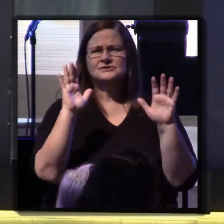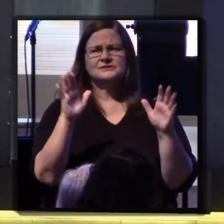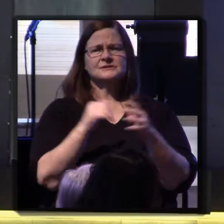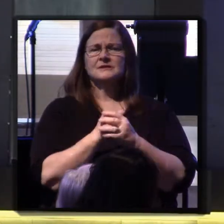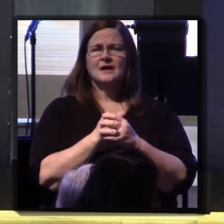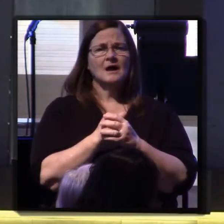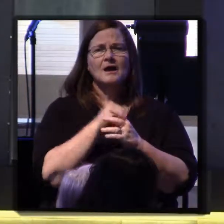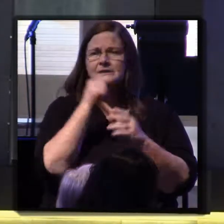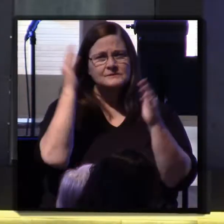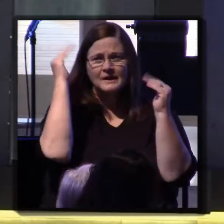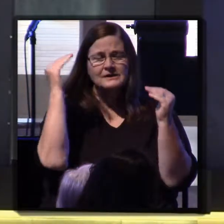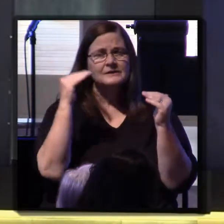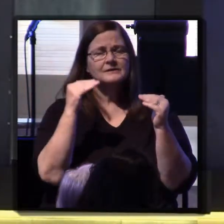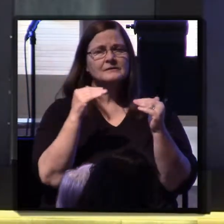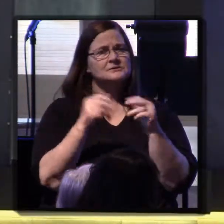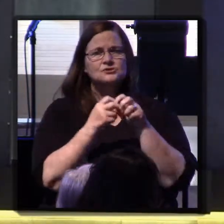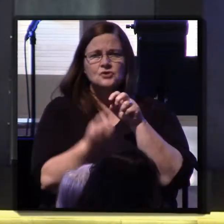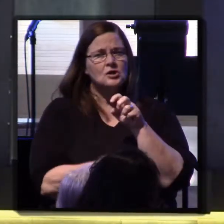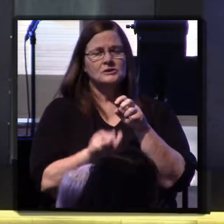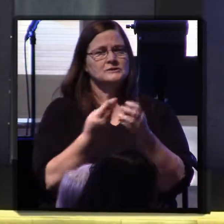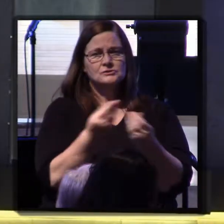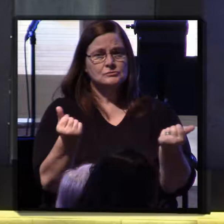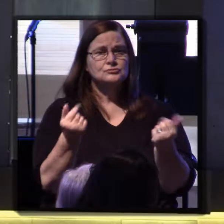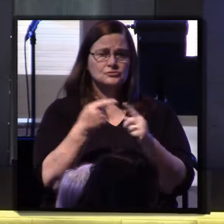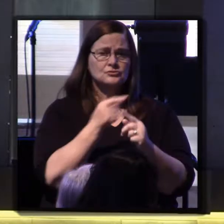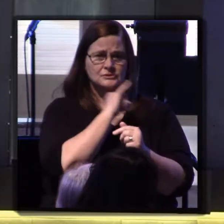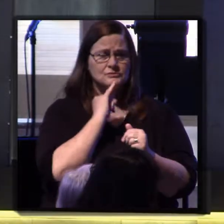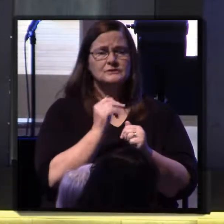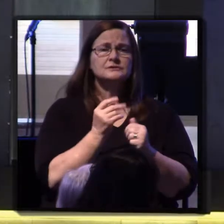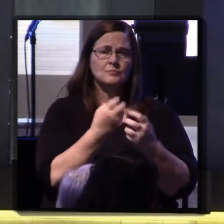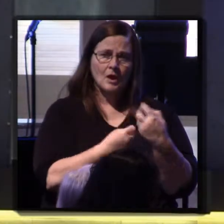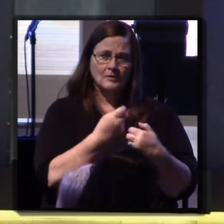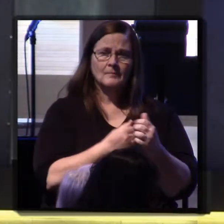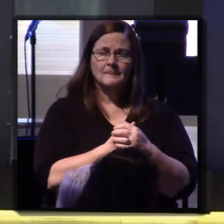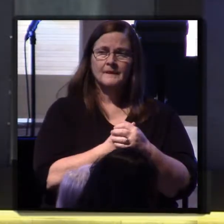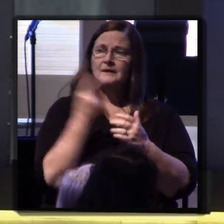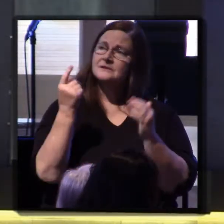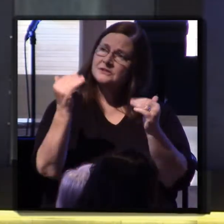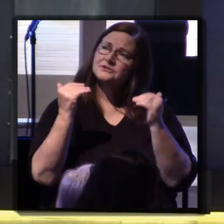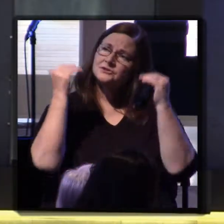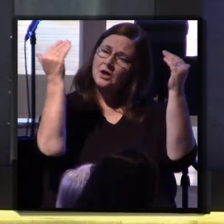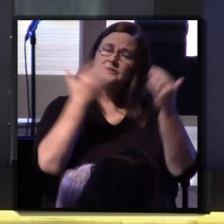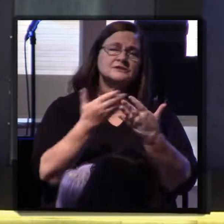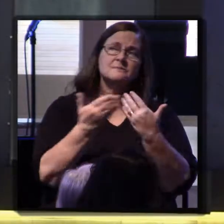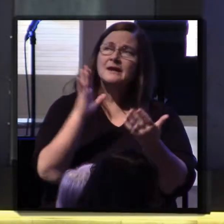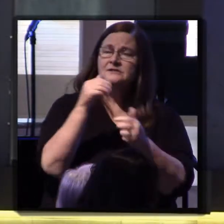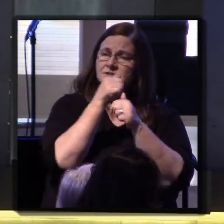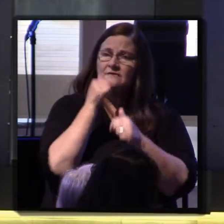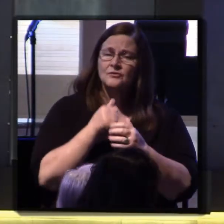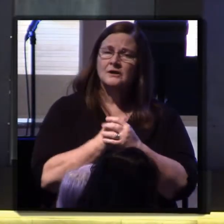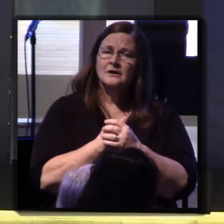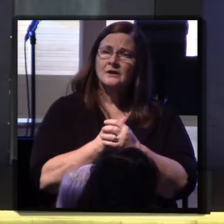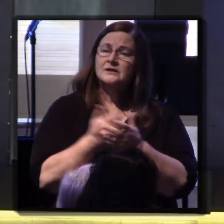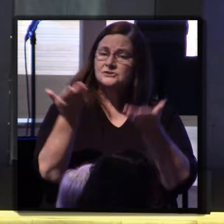this one who is God's outrageous, unexpected, startling solution to Israel's problem. He is the one